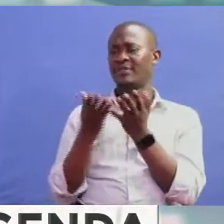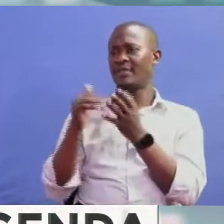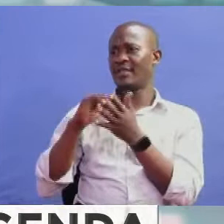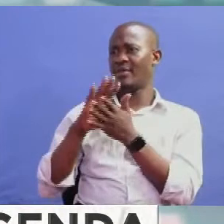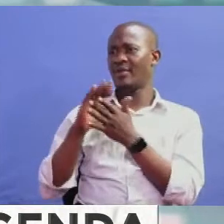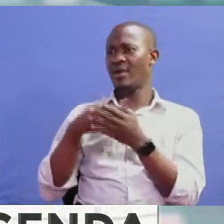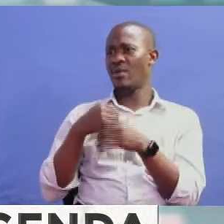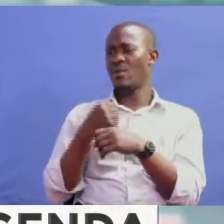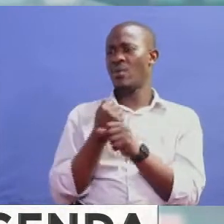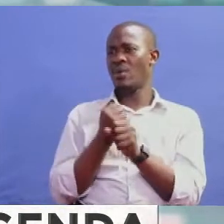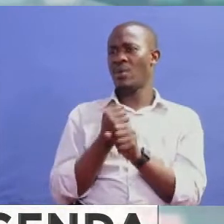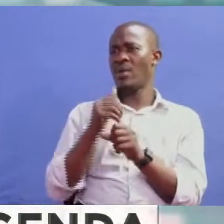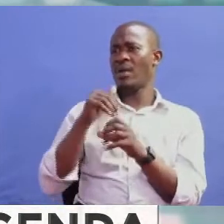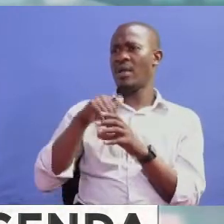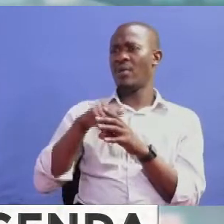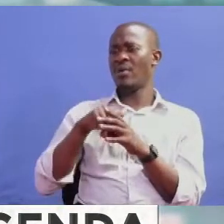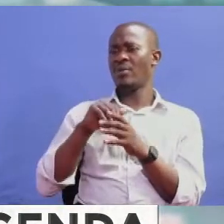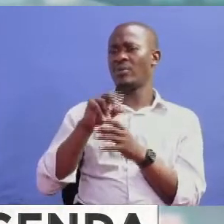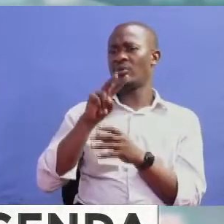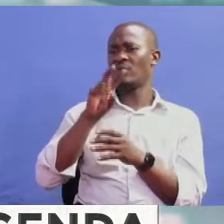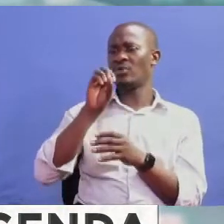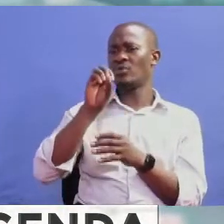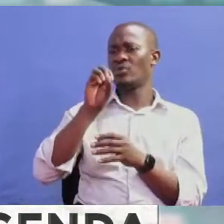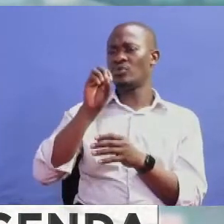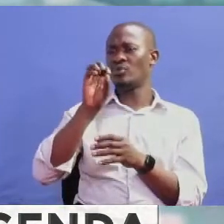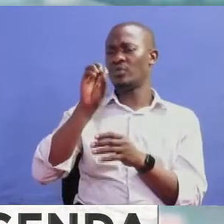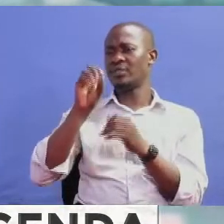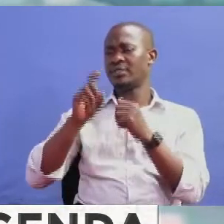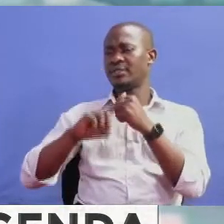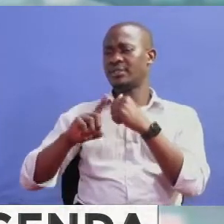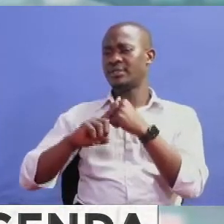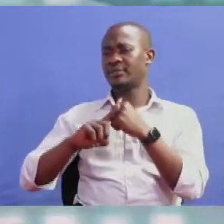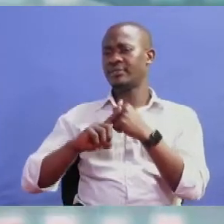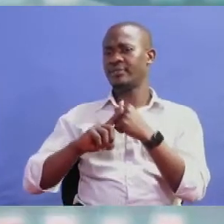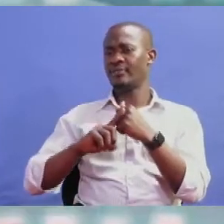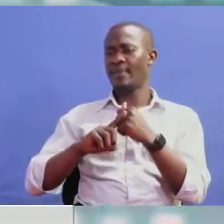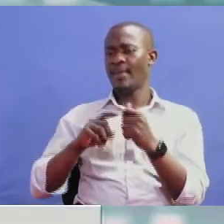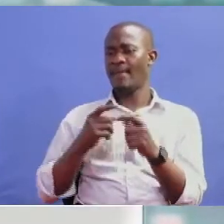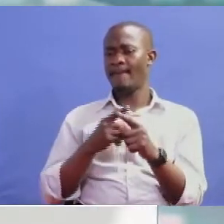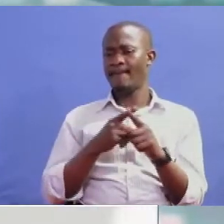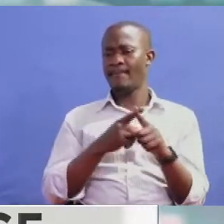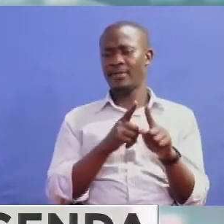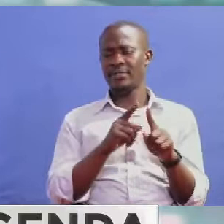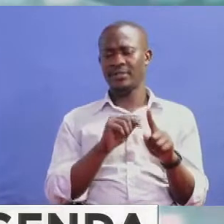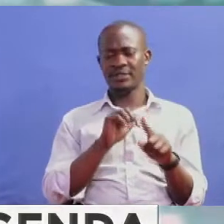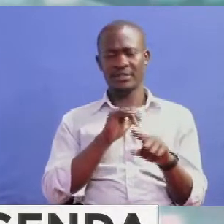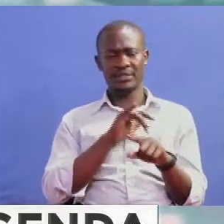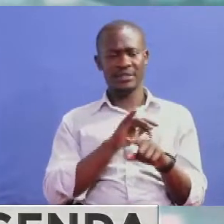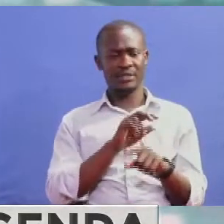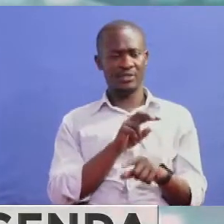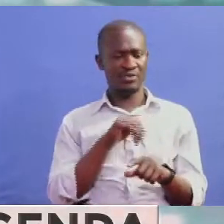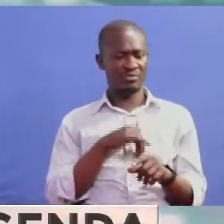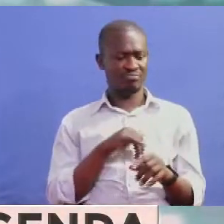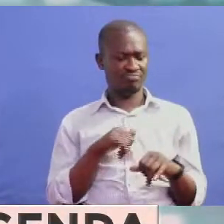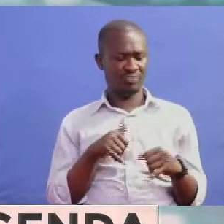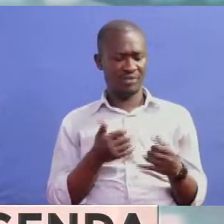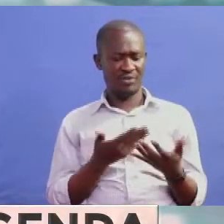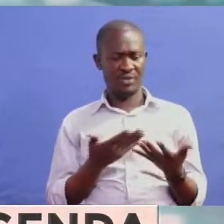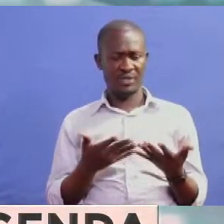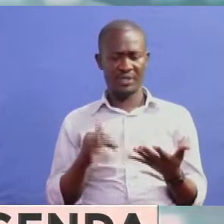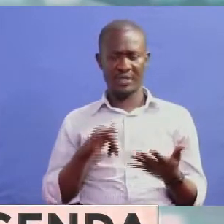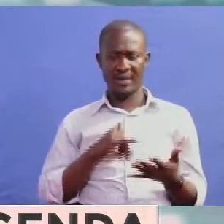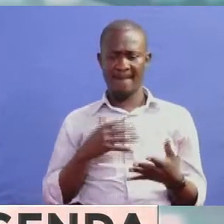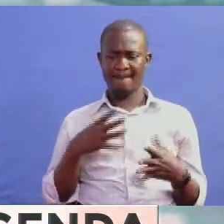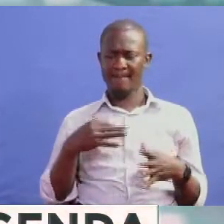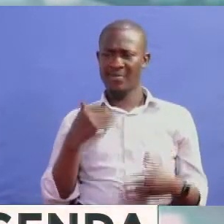was working in was in 2006. But it looked like it's a new thing and people are